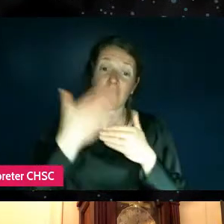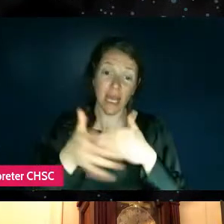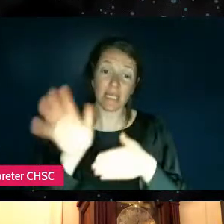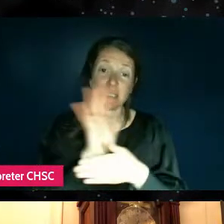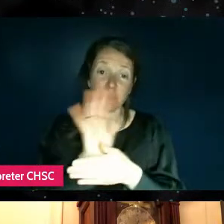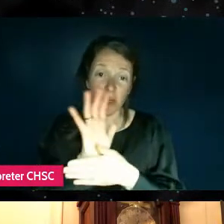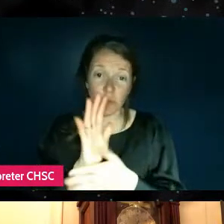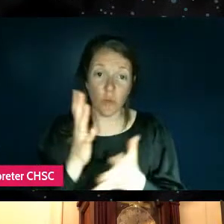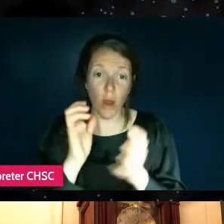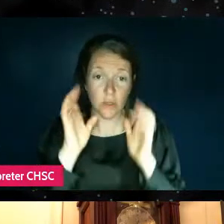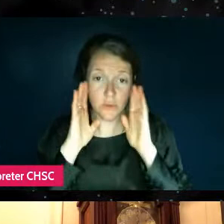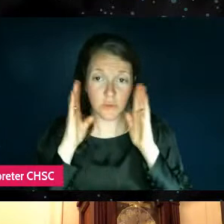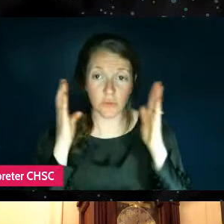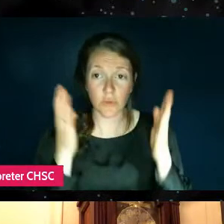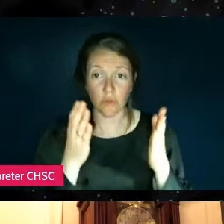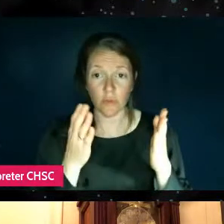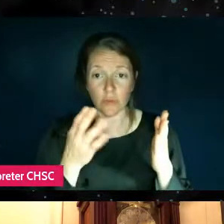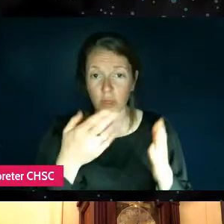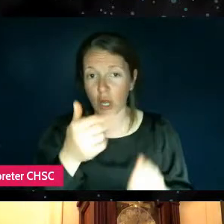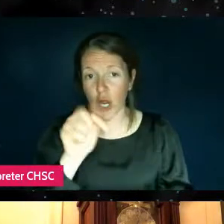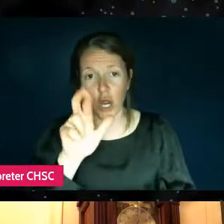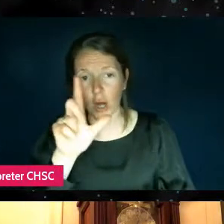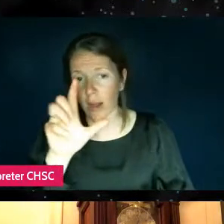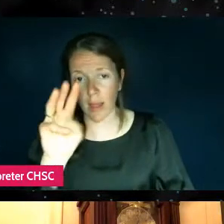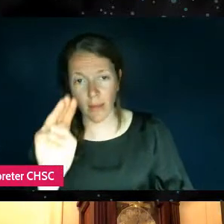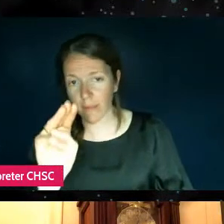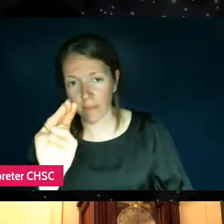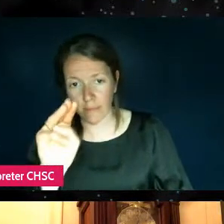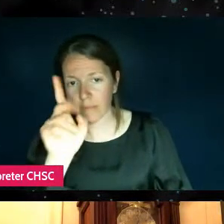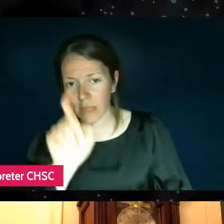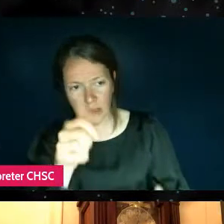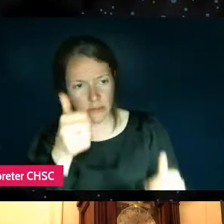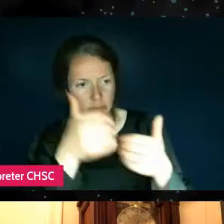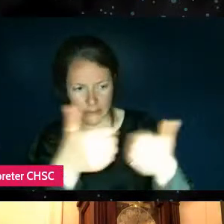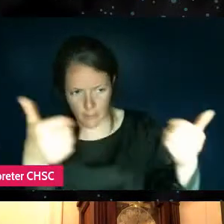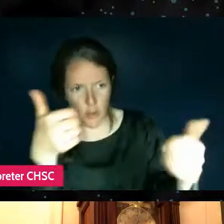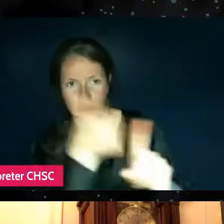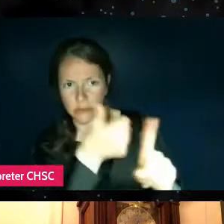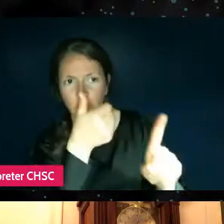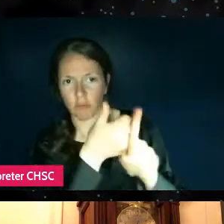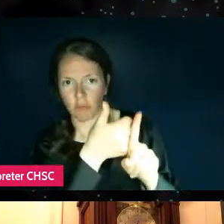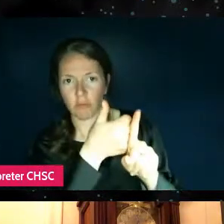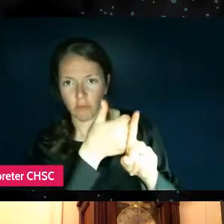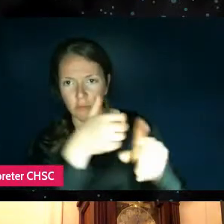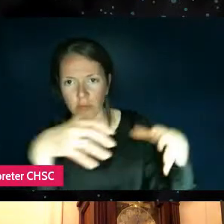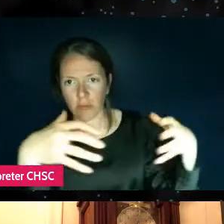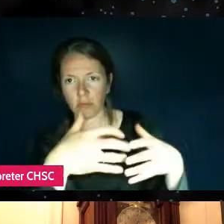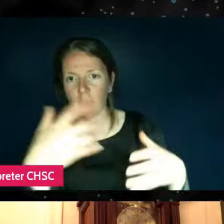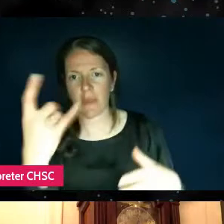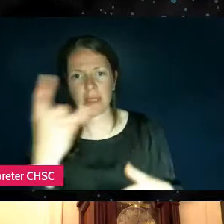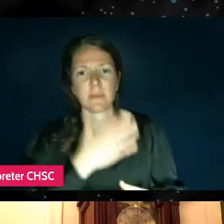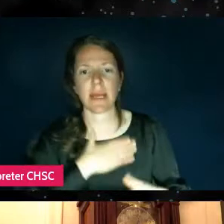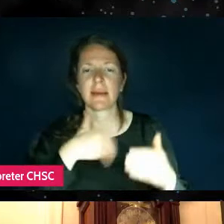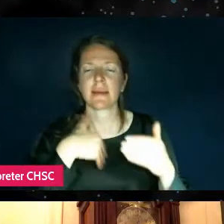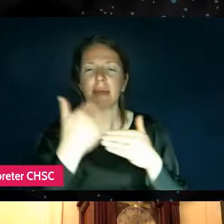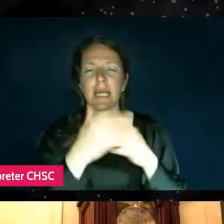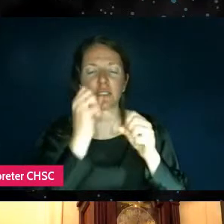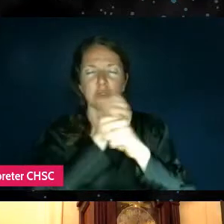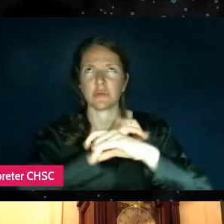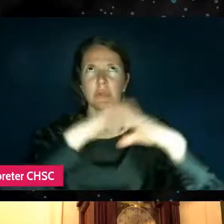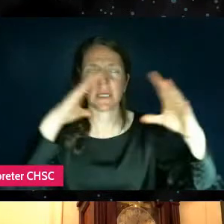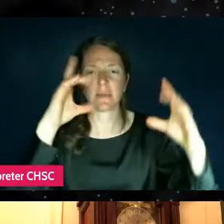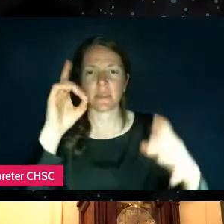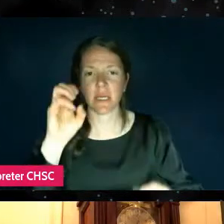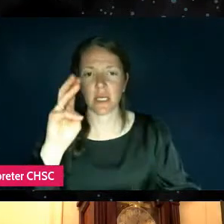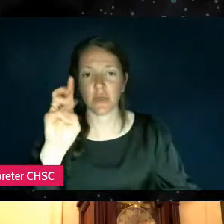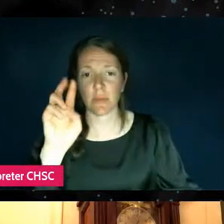is is Harlem. I mean, that needs to be a documentary. I always say that's my next dream documentary, because the